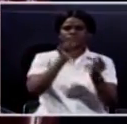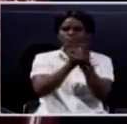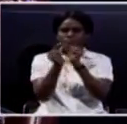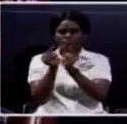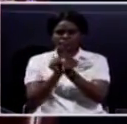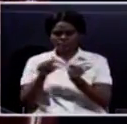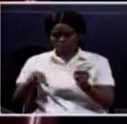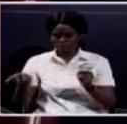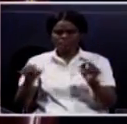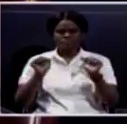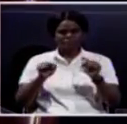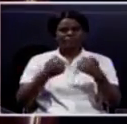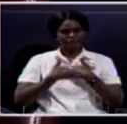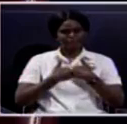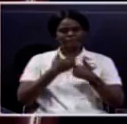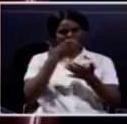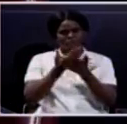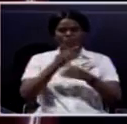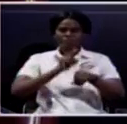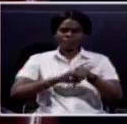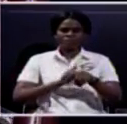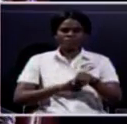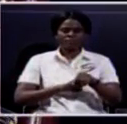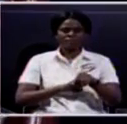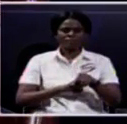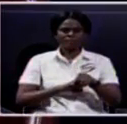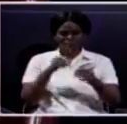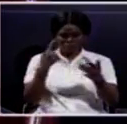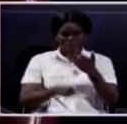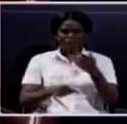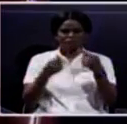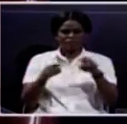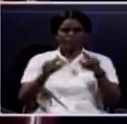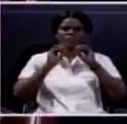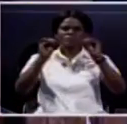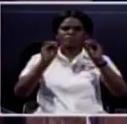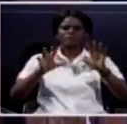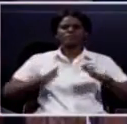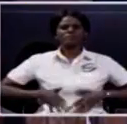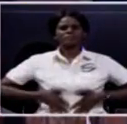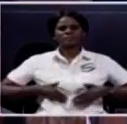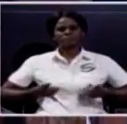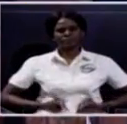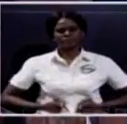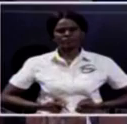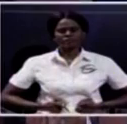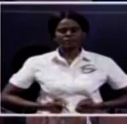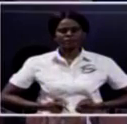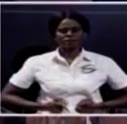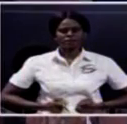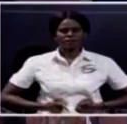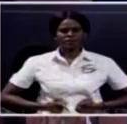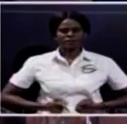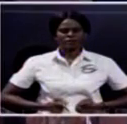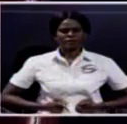so that the child can catch up. Unlike what is today. My teachers are tired. We have allowed. When does that take